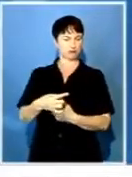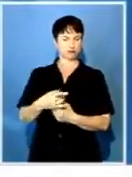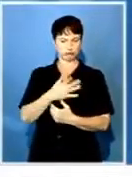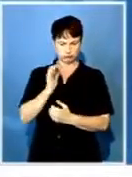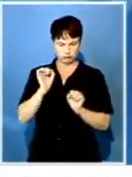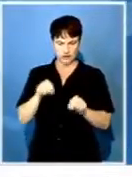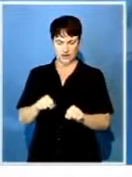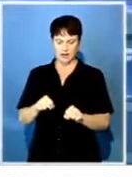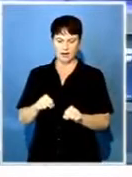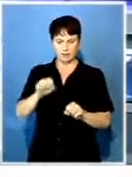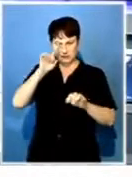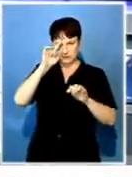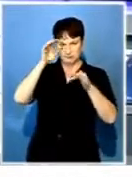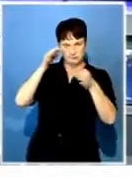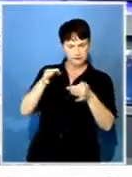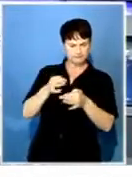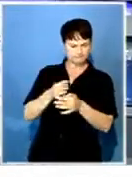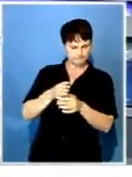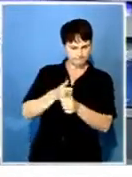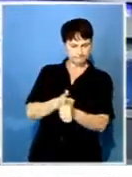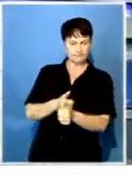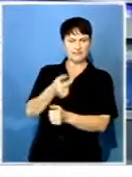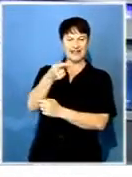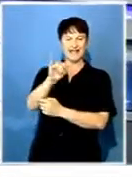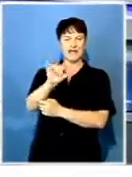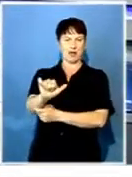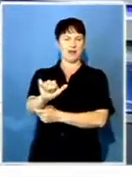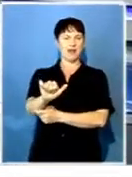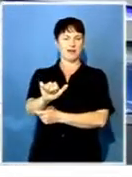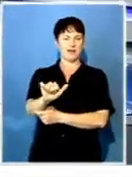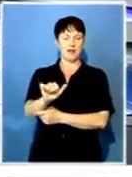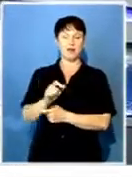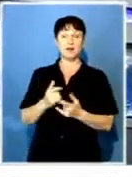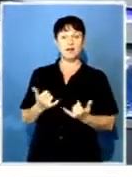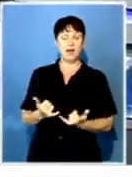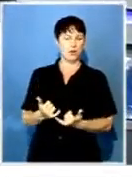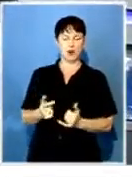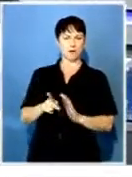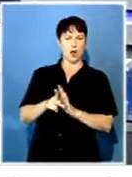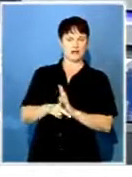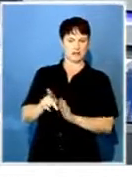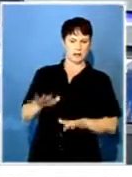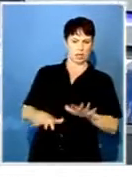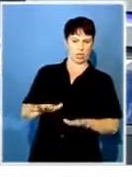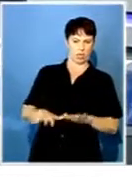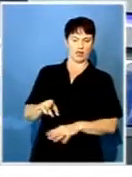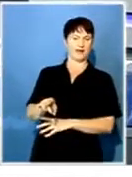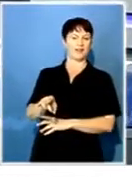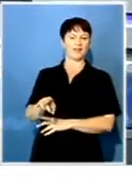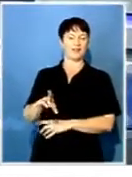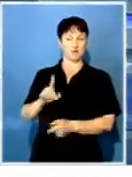to determinedly follow the policy of GEAR. Right now there is a lot of policy uncertainty with no